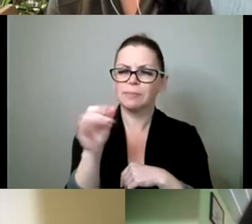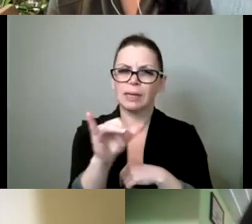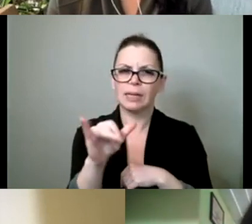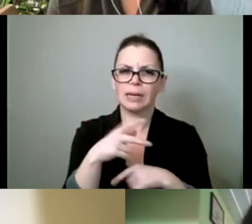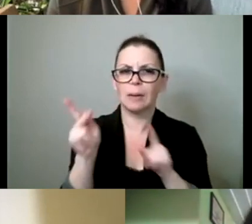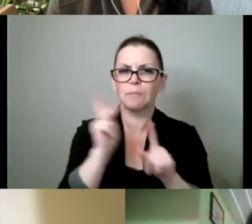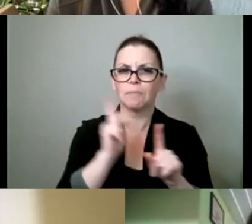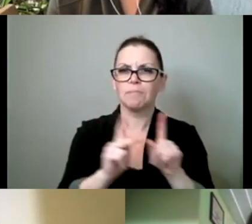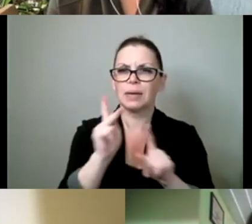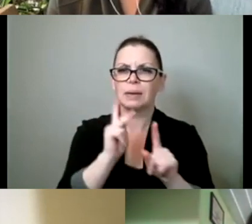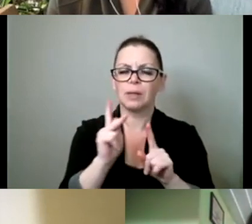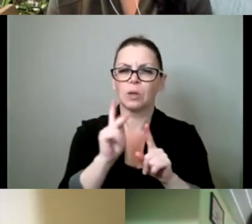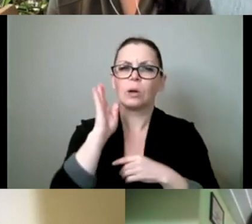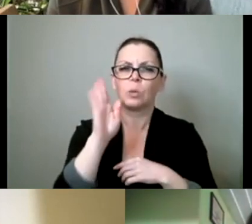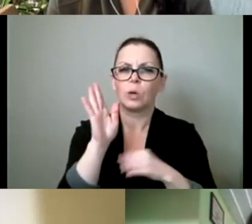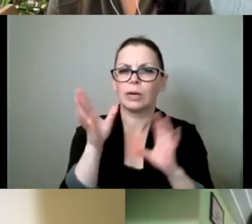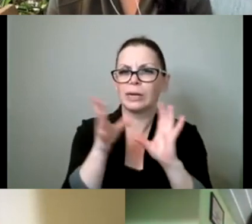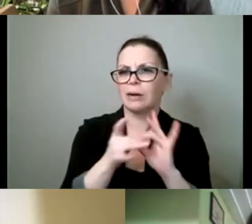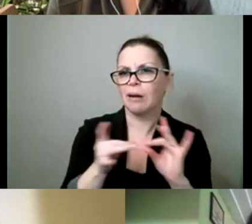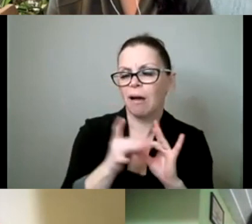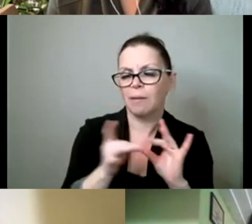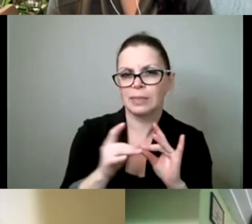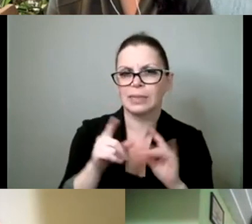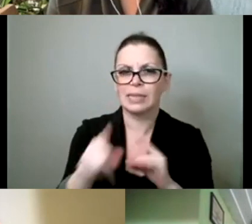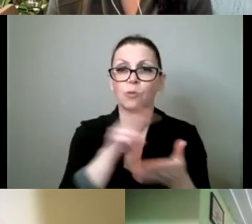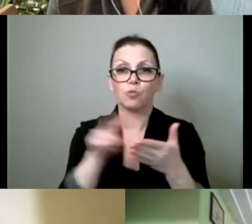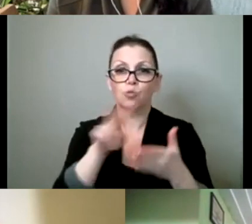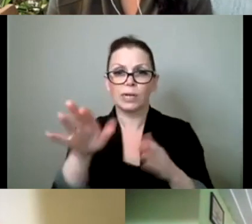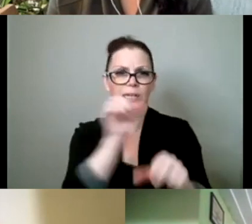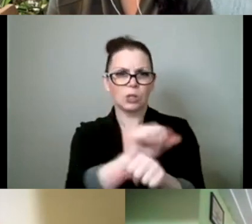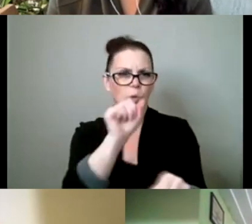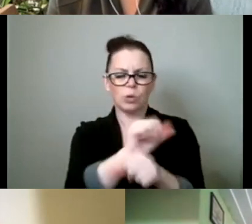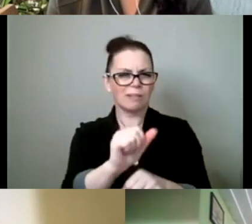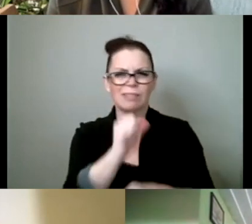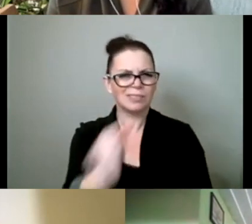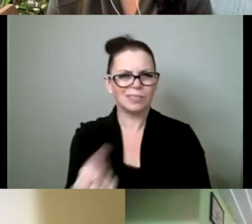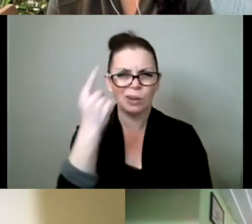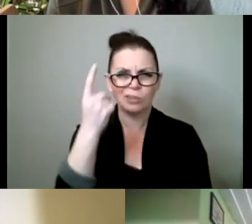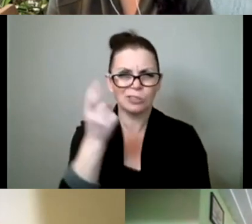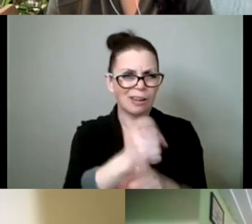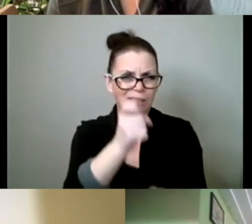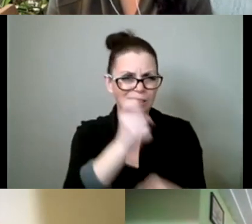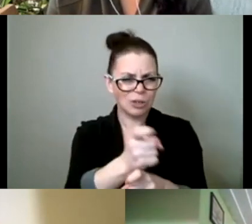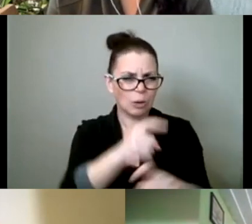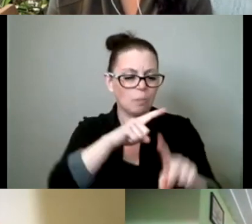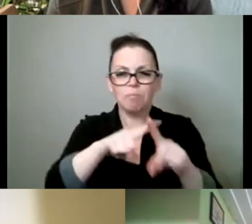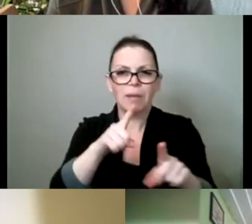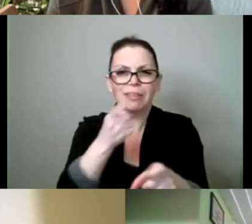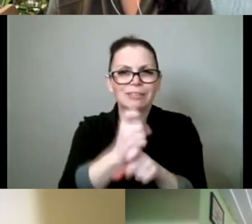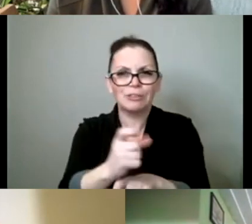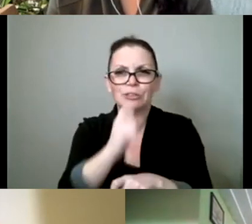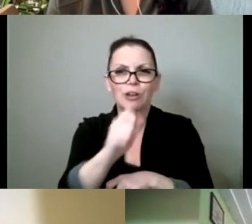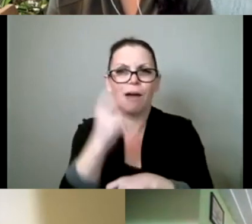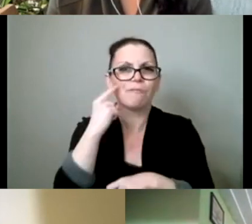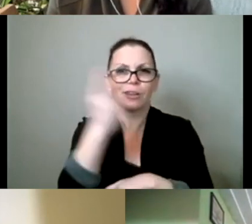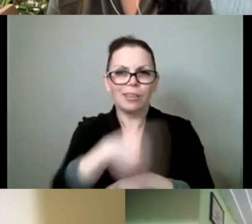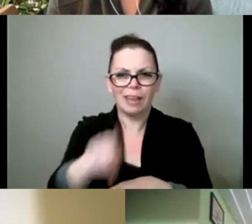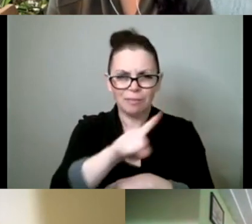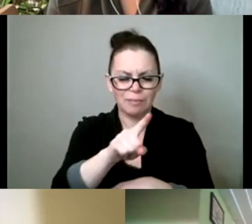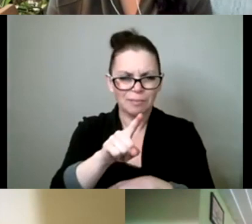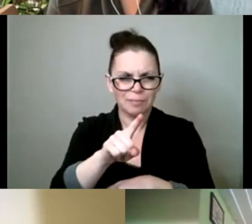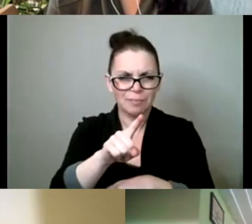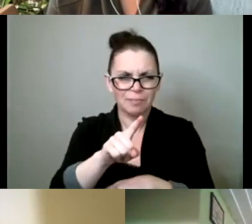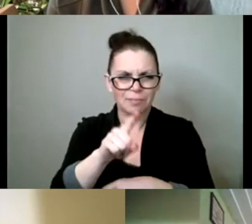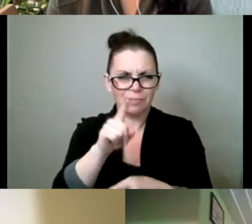back to you with that they read your work and don't get the jokes, and the jokes aren't for them. Do you know what I mean?